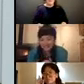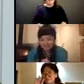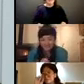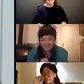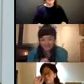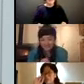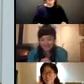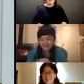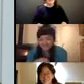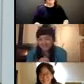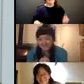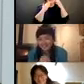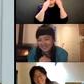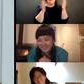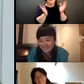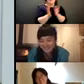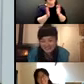Yeah. So thank you.